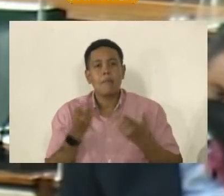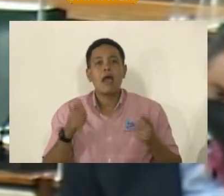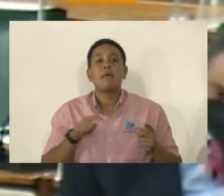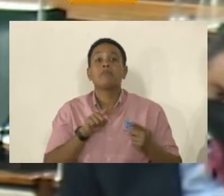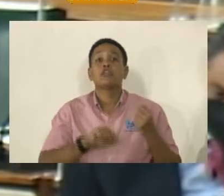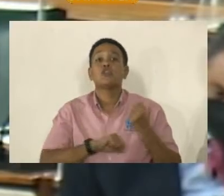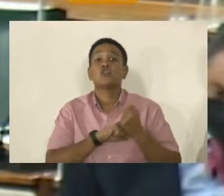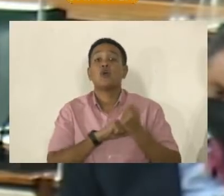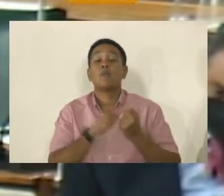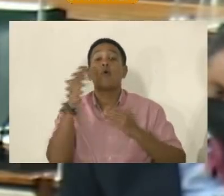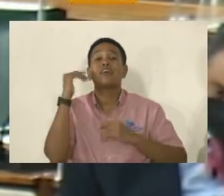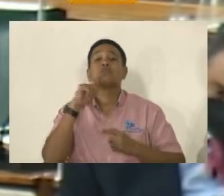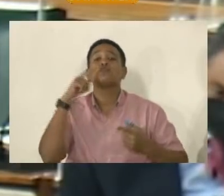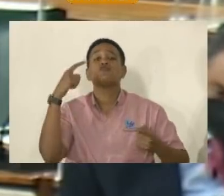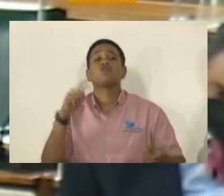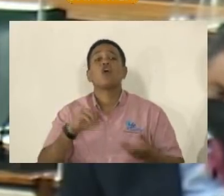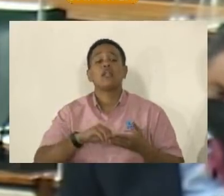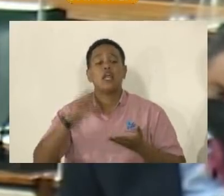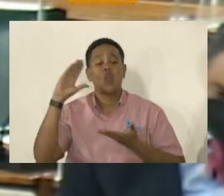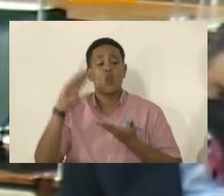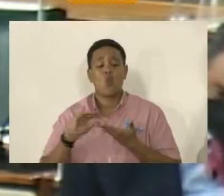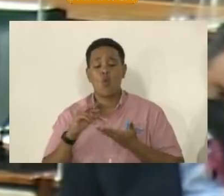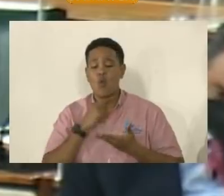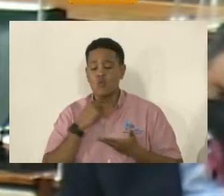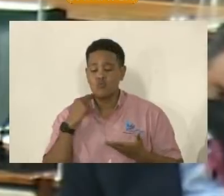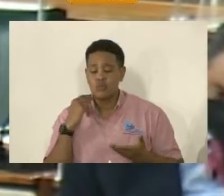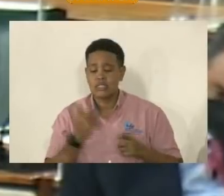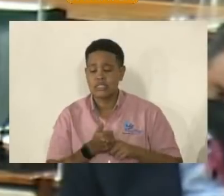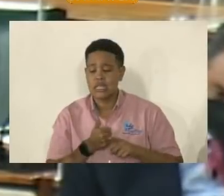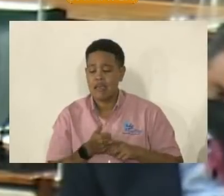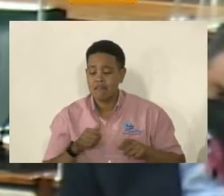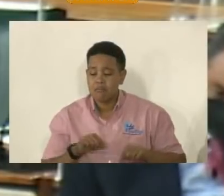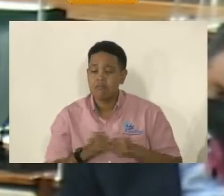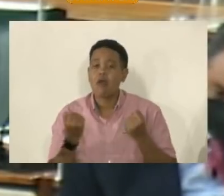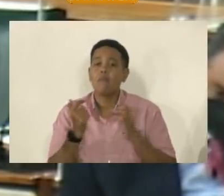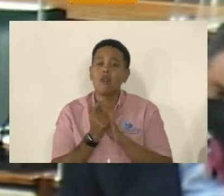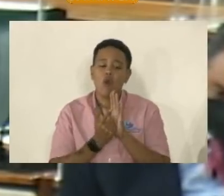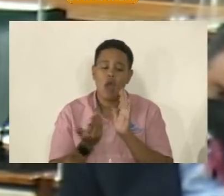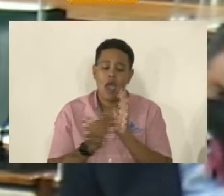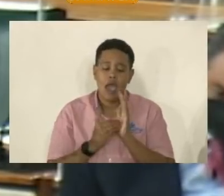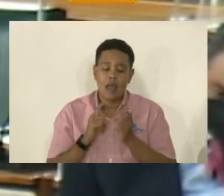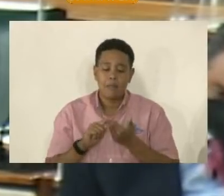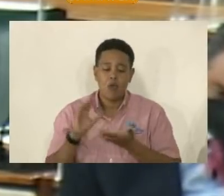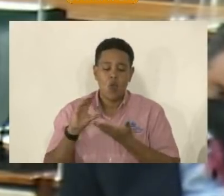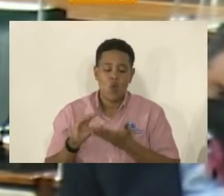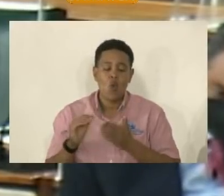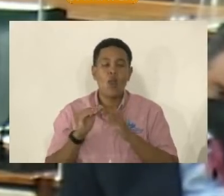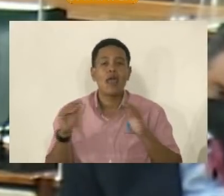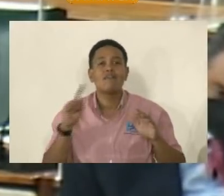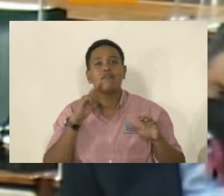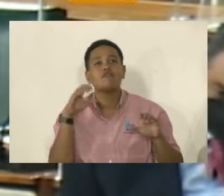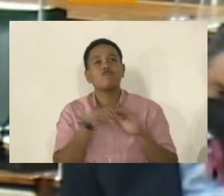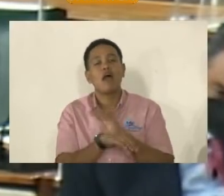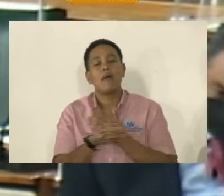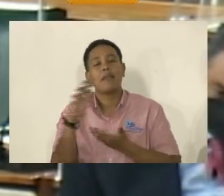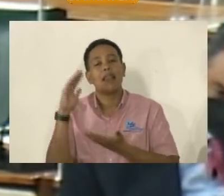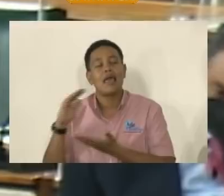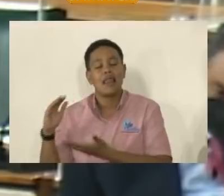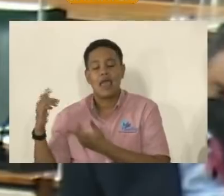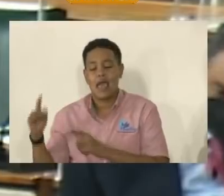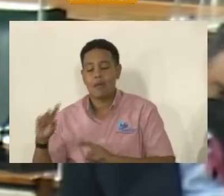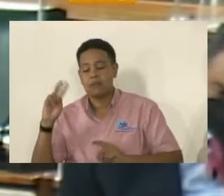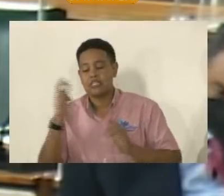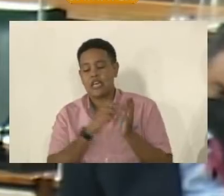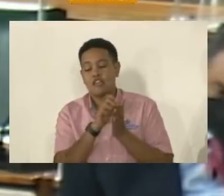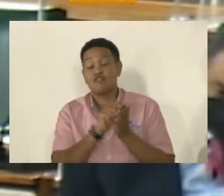to result in a lower risk of reoffending and hence a lower level of crime. A second draft